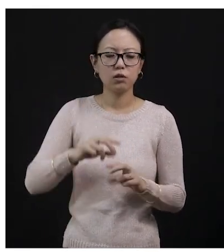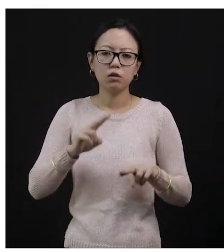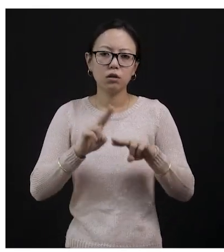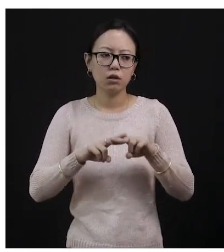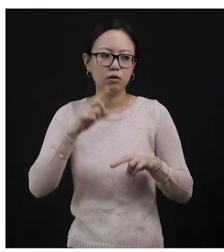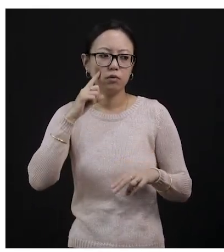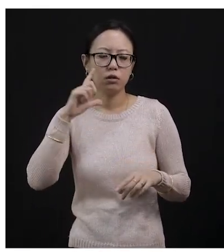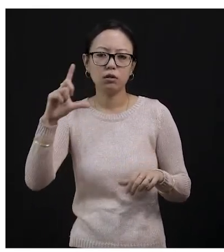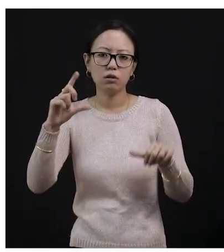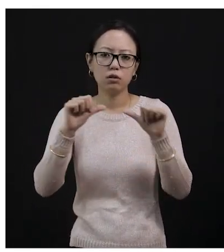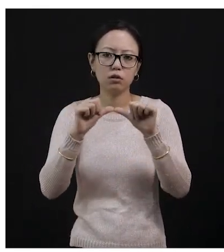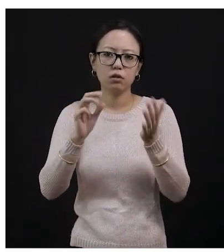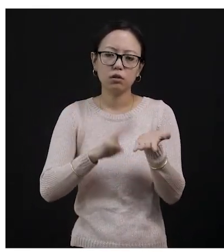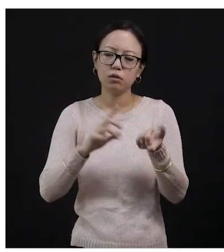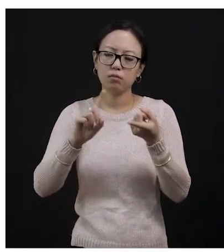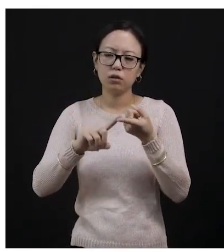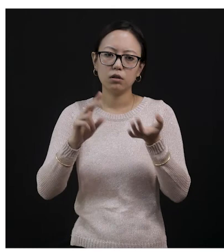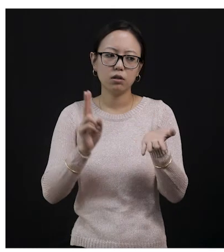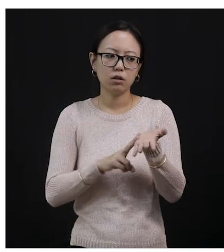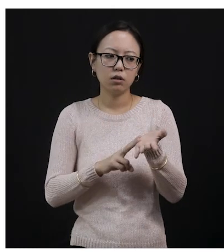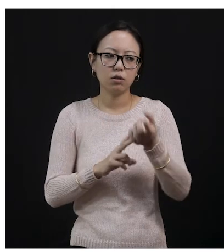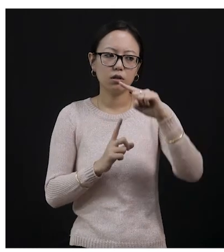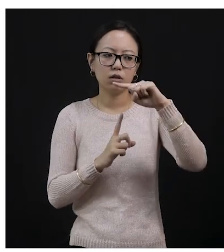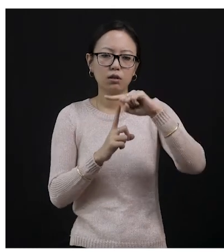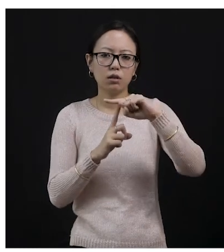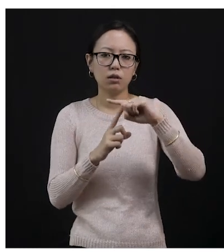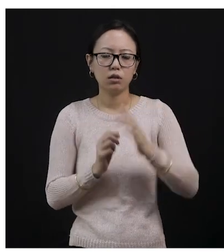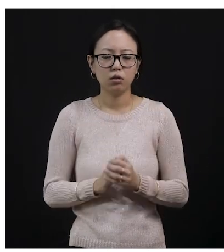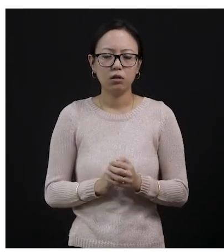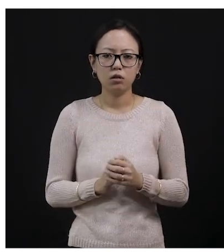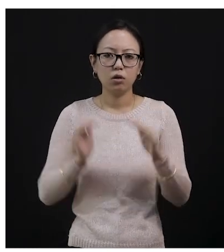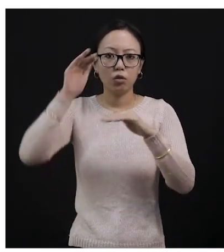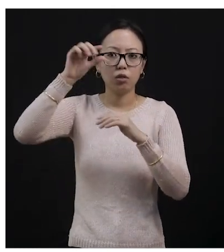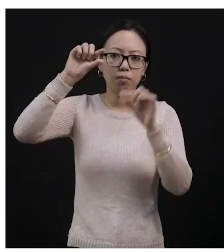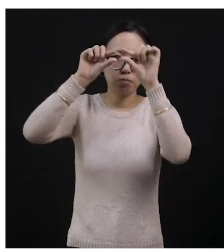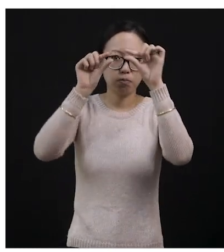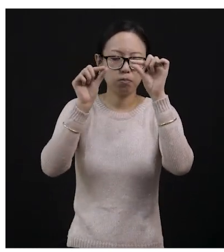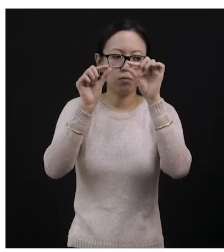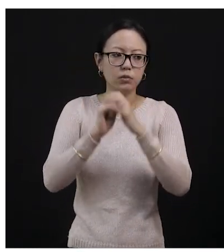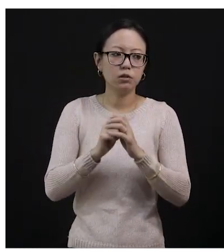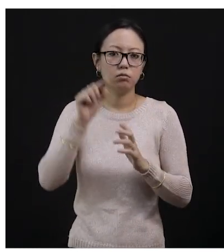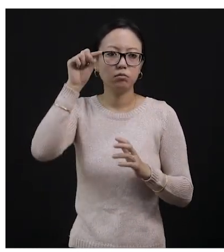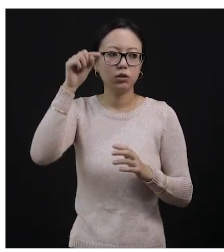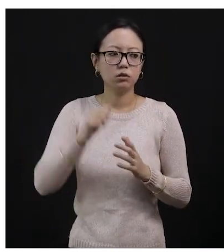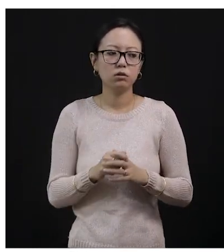this is stamen. Okay, the long part is the filament, and the head of the stamen is known as the